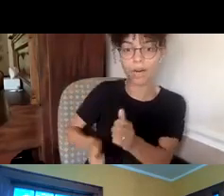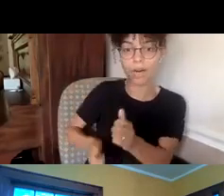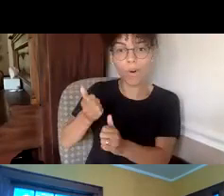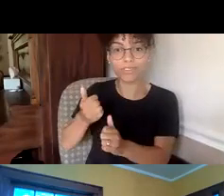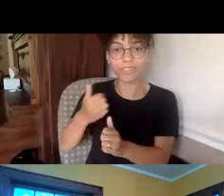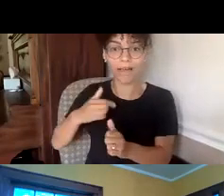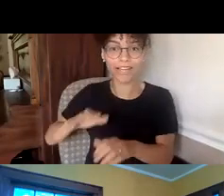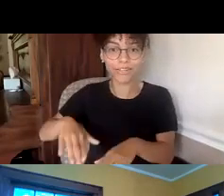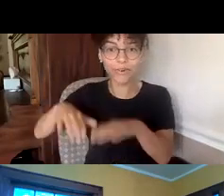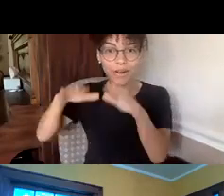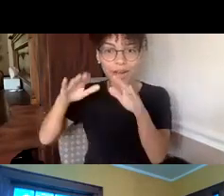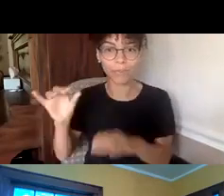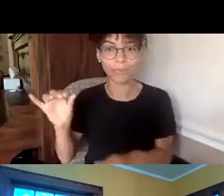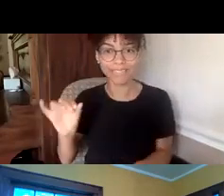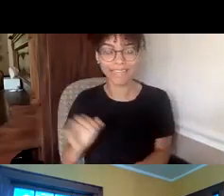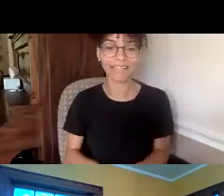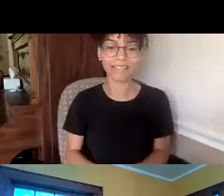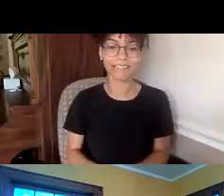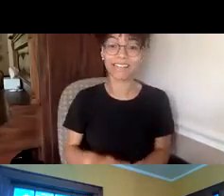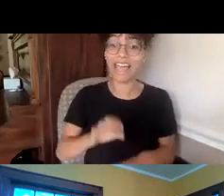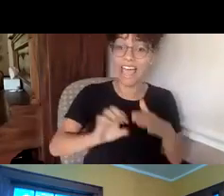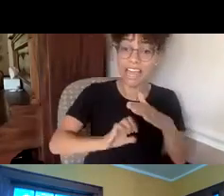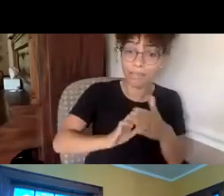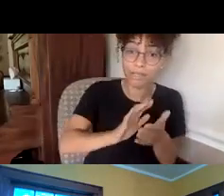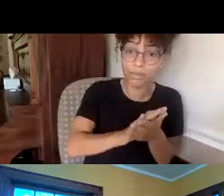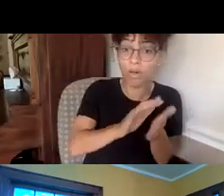was like from elementary school till I left for college.